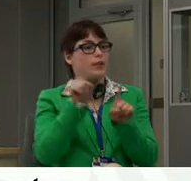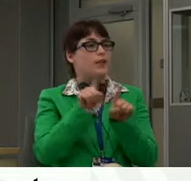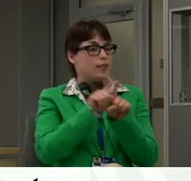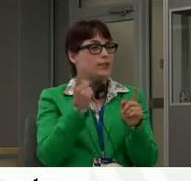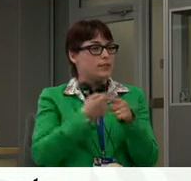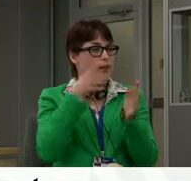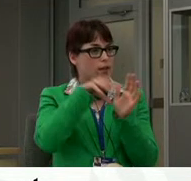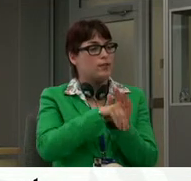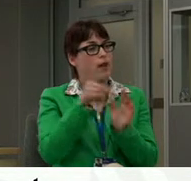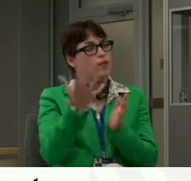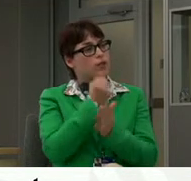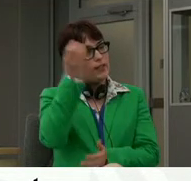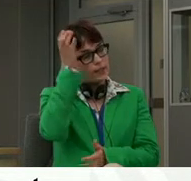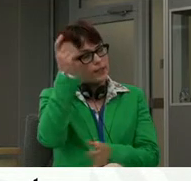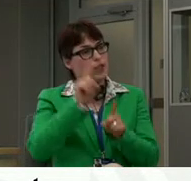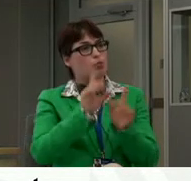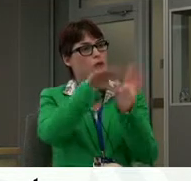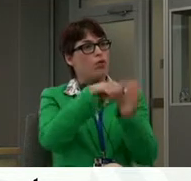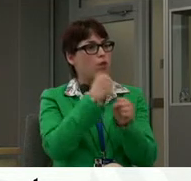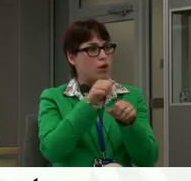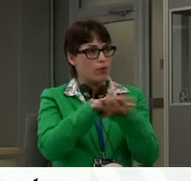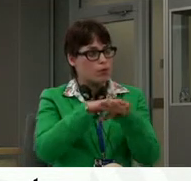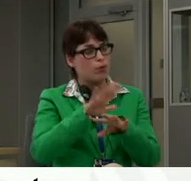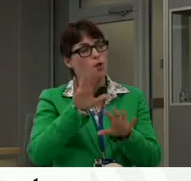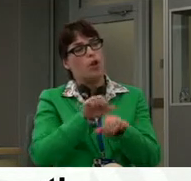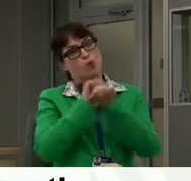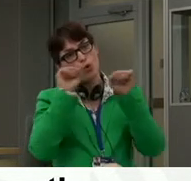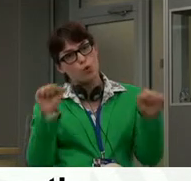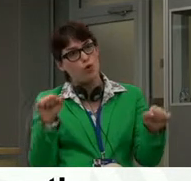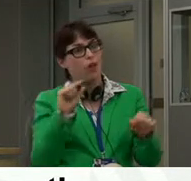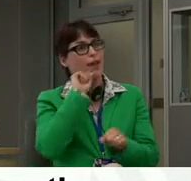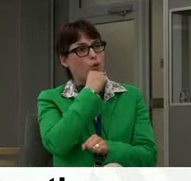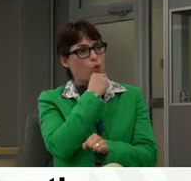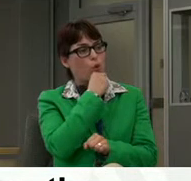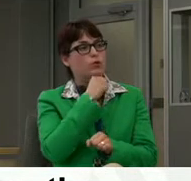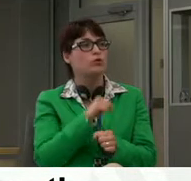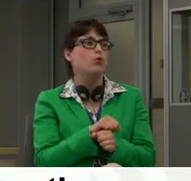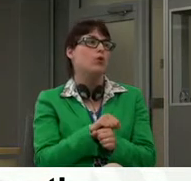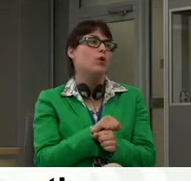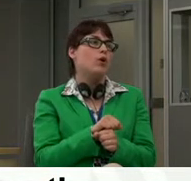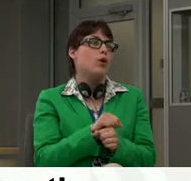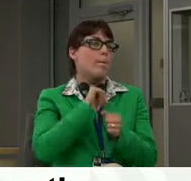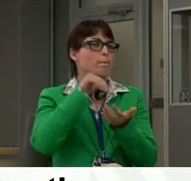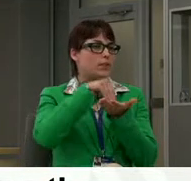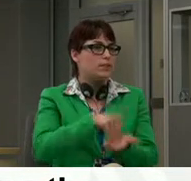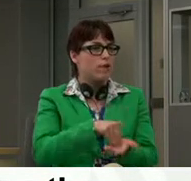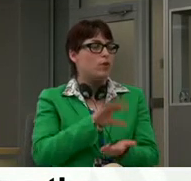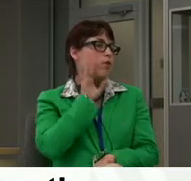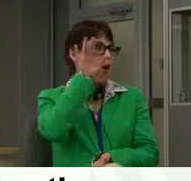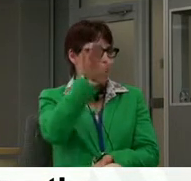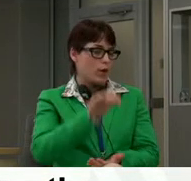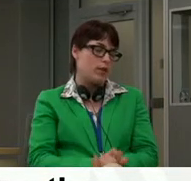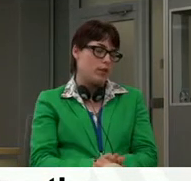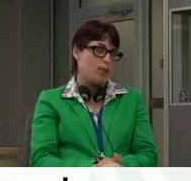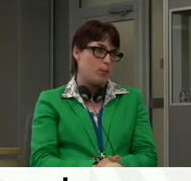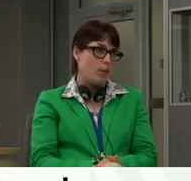have the opportunities for inclusive education and inclusive employment so that